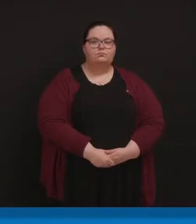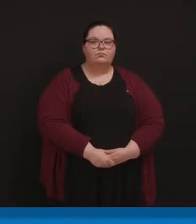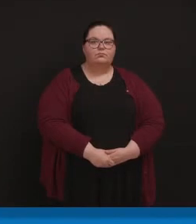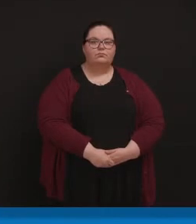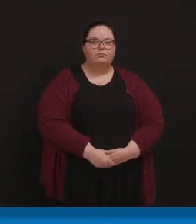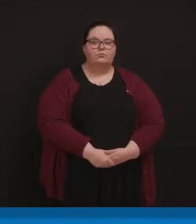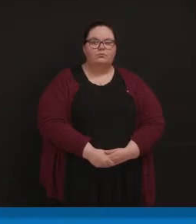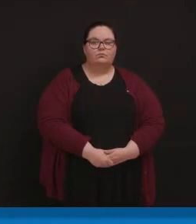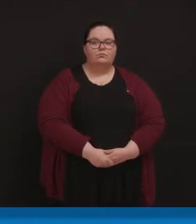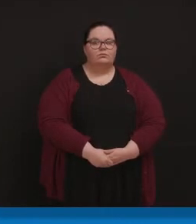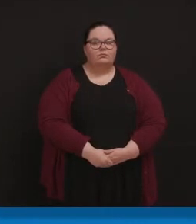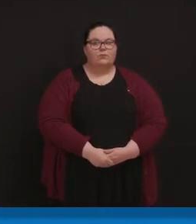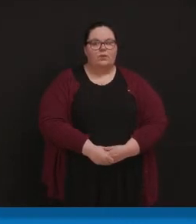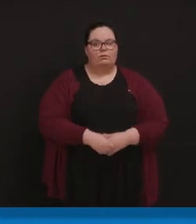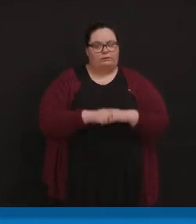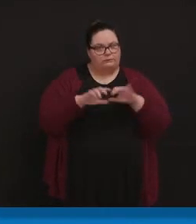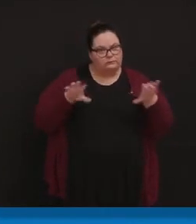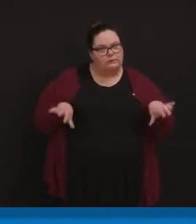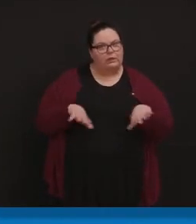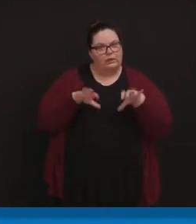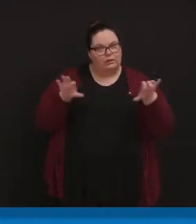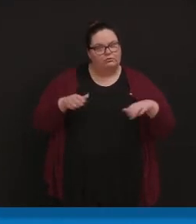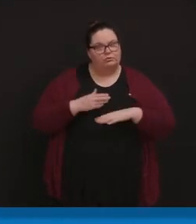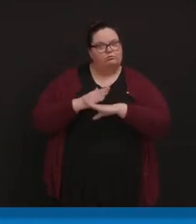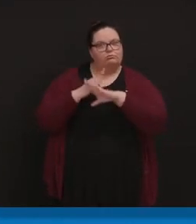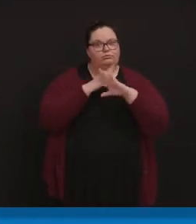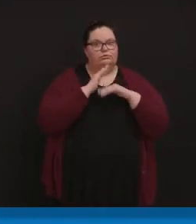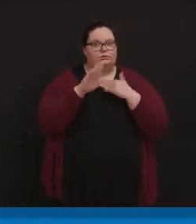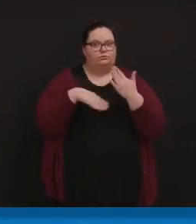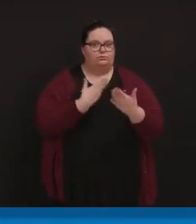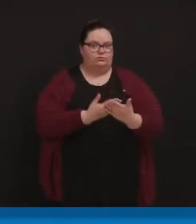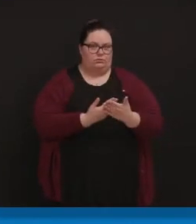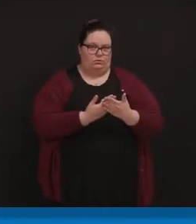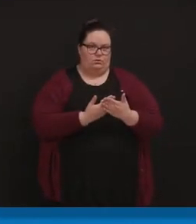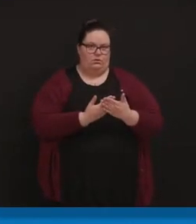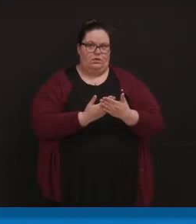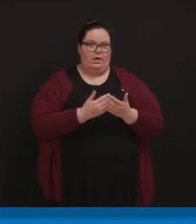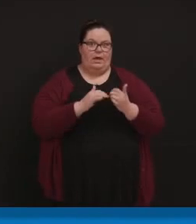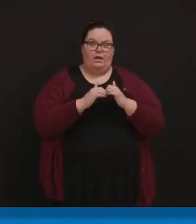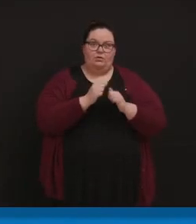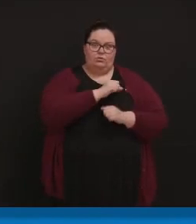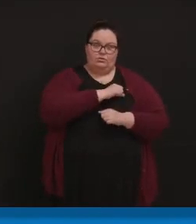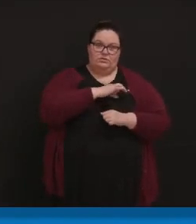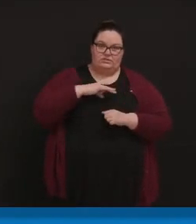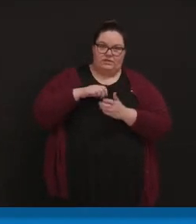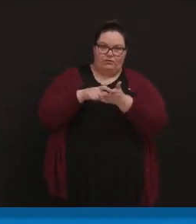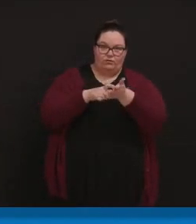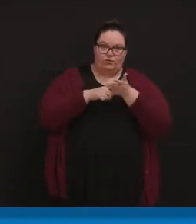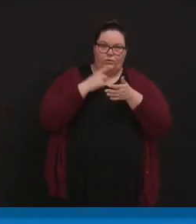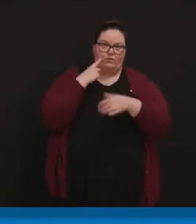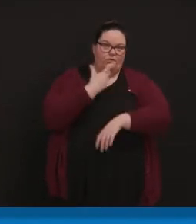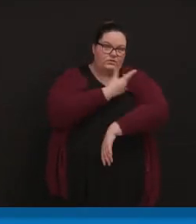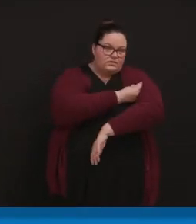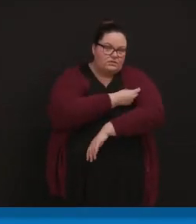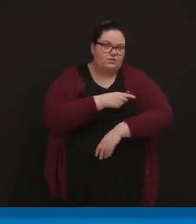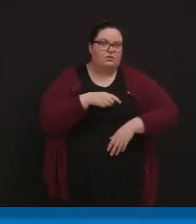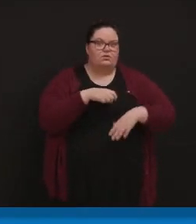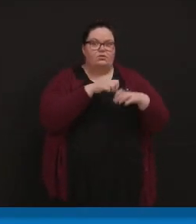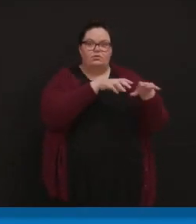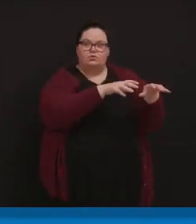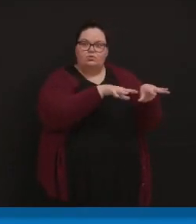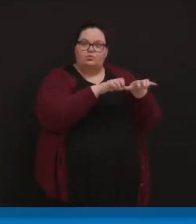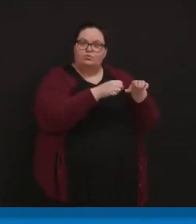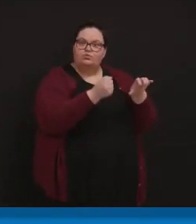as hard as we can to get everyone protected. We have improved our capacity to deliver vaccines that require ultra-cold storage with the delivery of